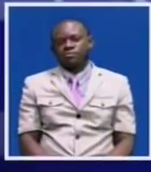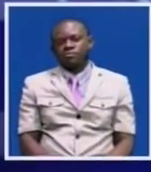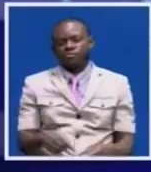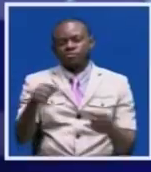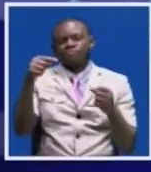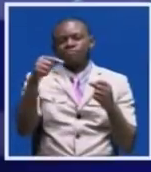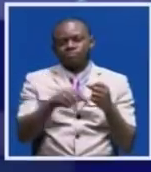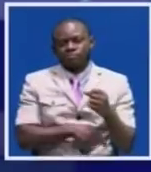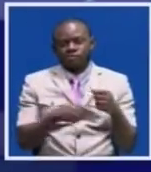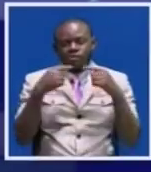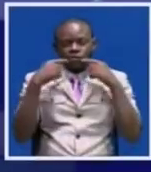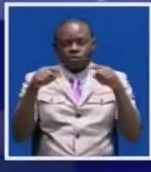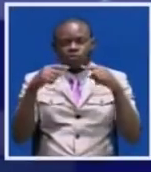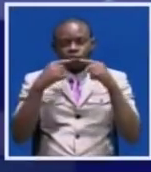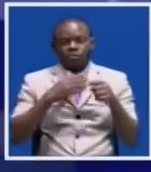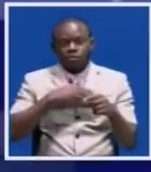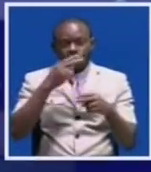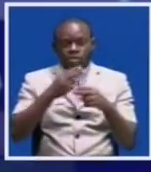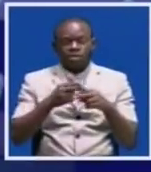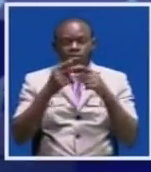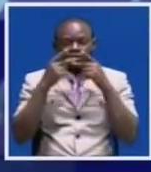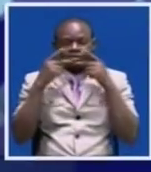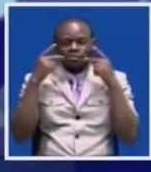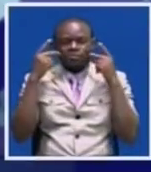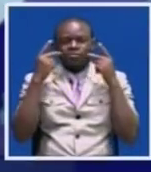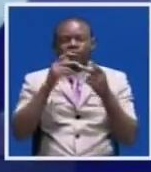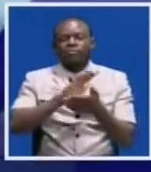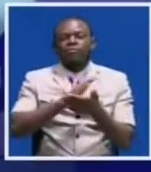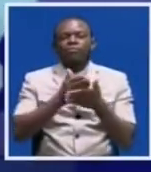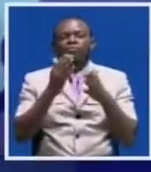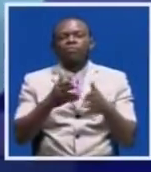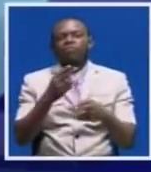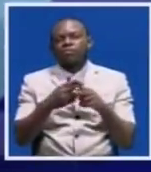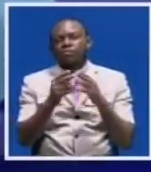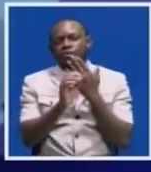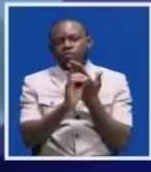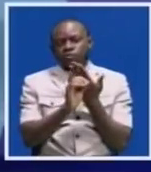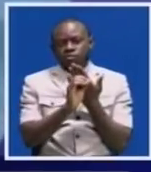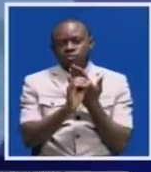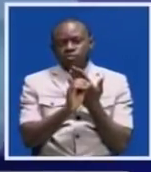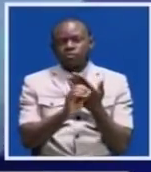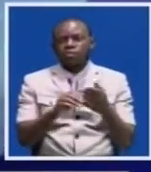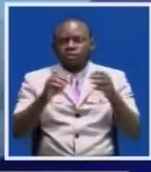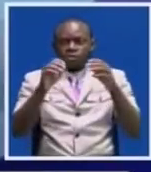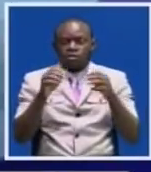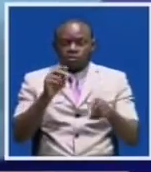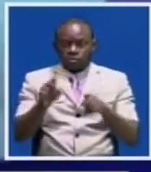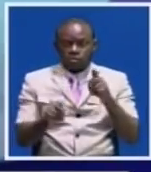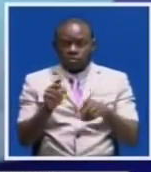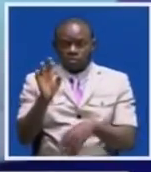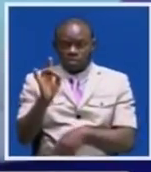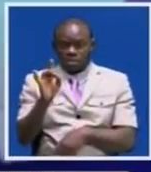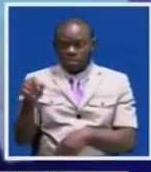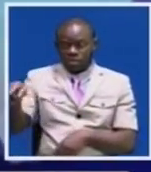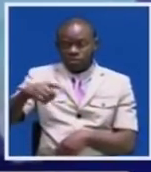With the details, I'm Paxina Hankanga, and on sign language we have Obed Mambwe. President Edgar Lungu has honored 8